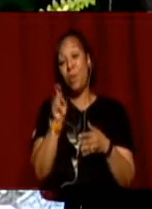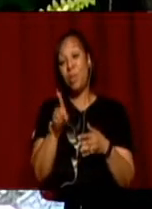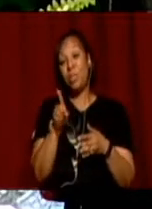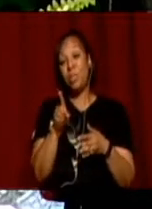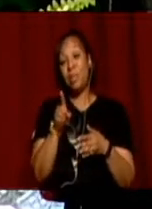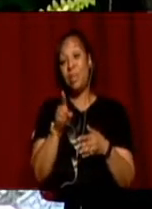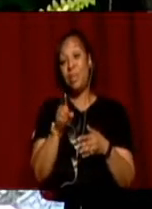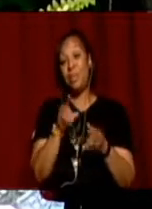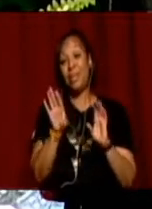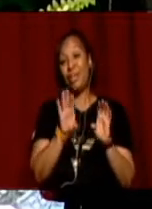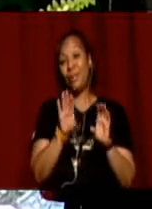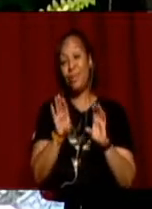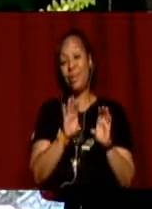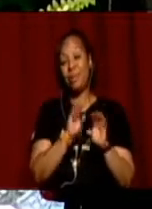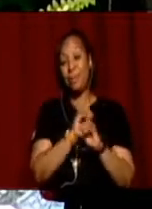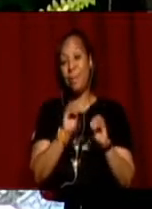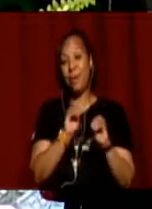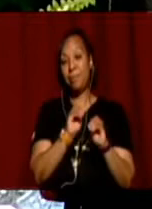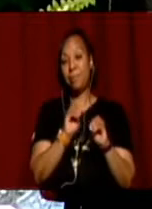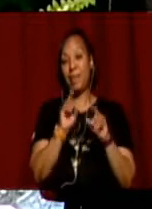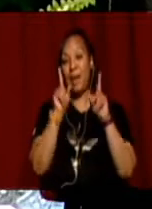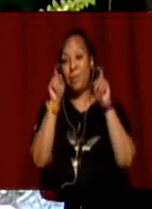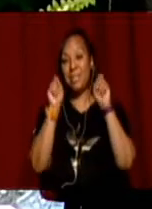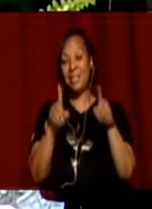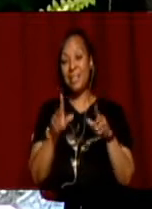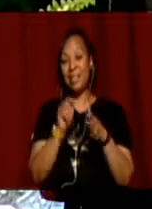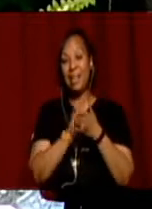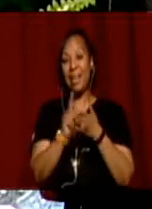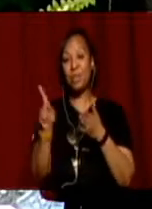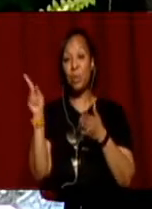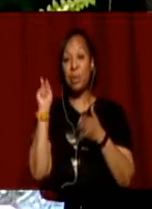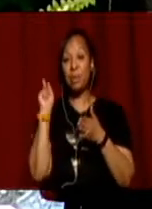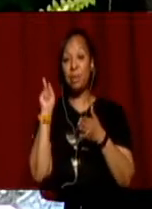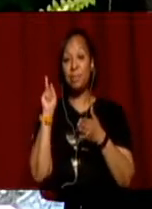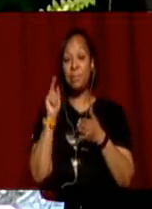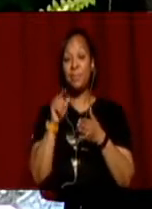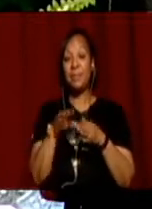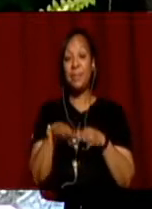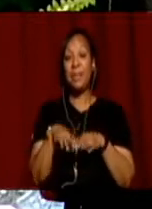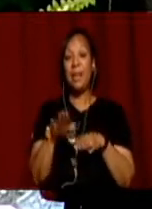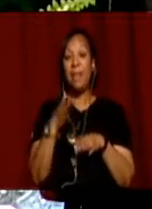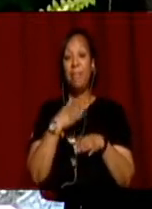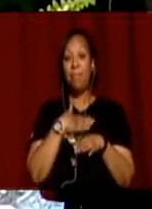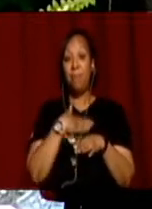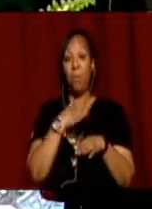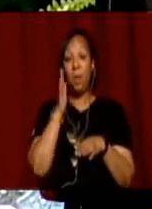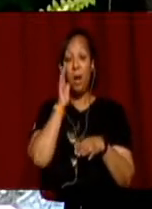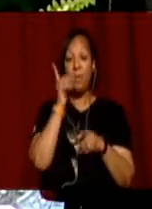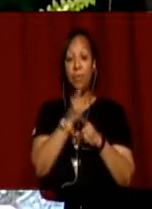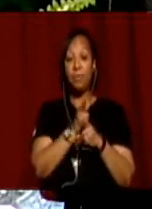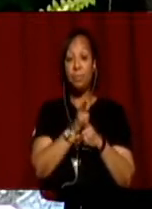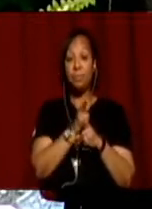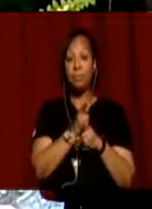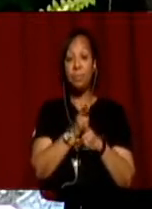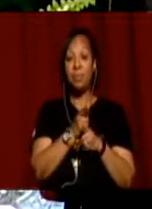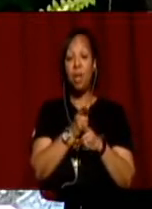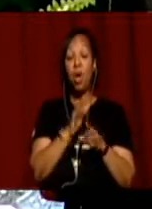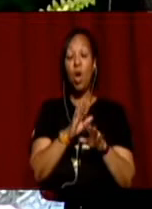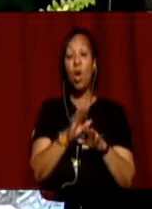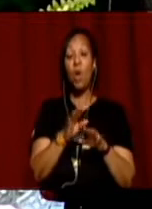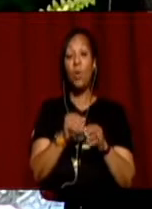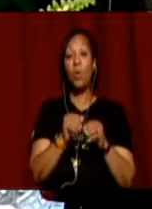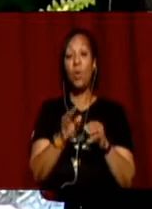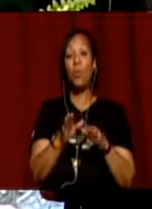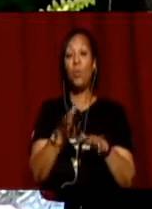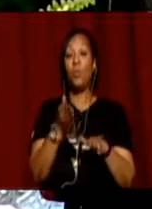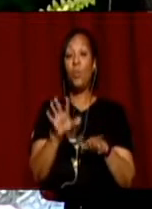nobody can do anything about. I was tested last week. I was tested negative. My wife and I, we were tested. We were negative. So happy